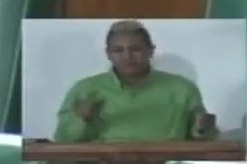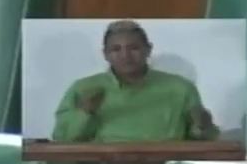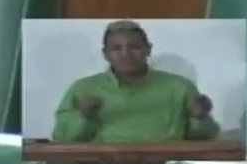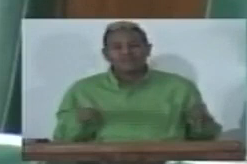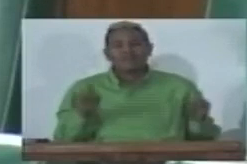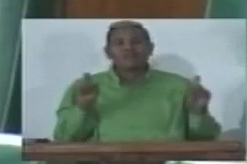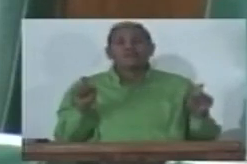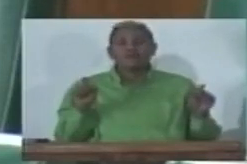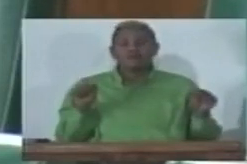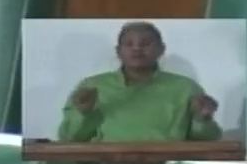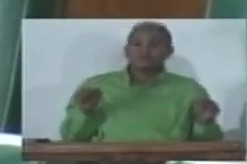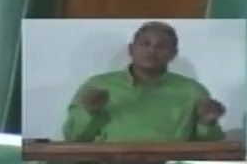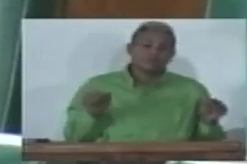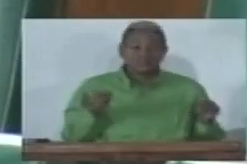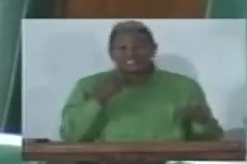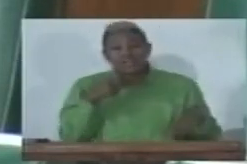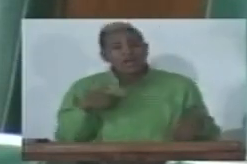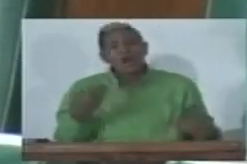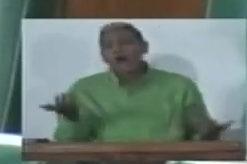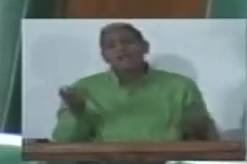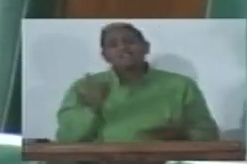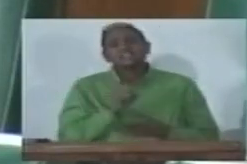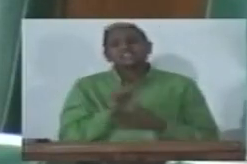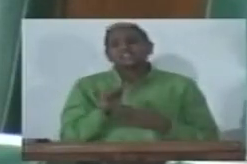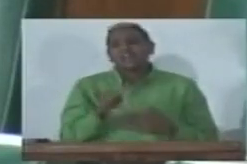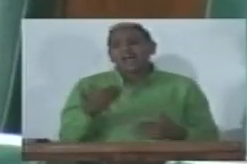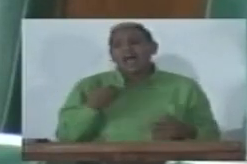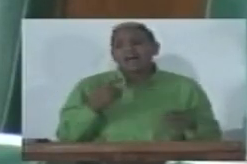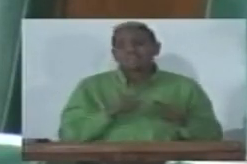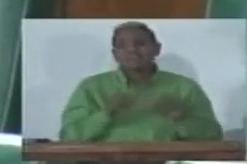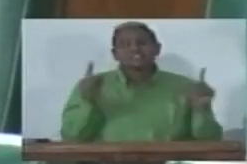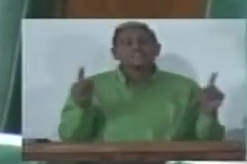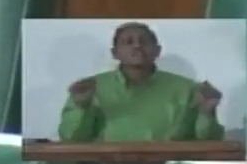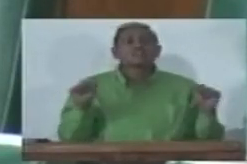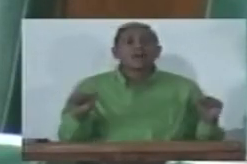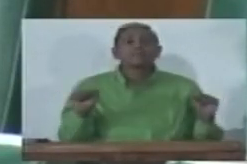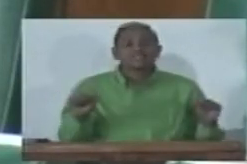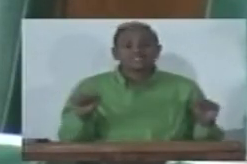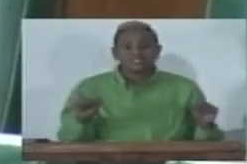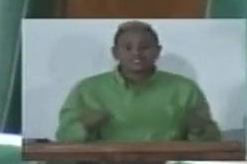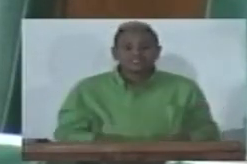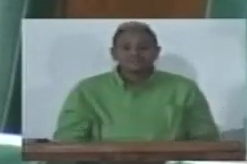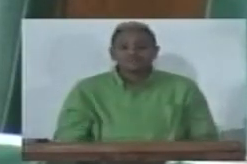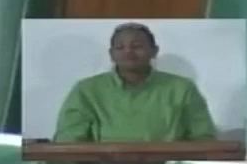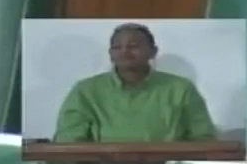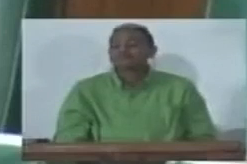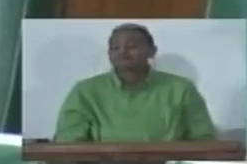have a disability, I have a different ability.